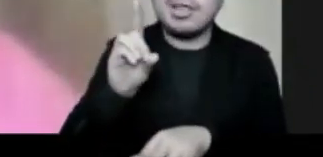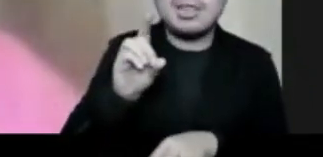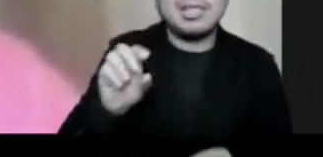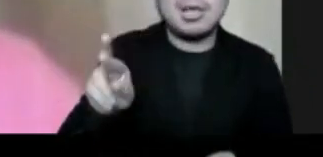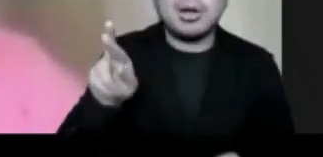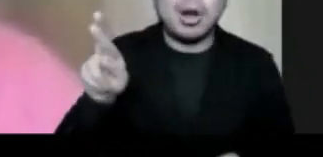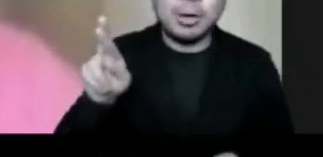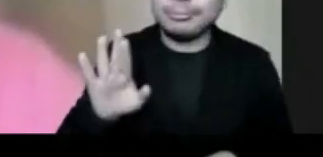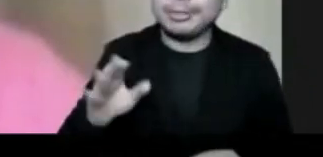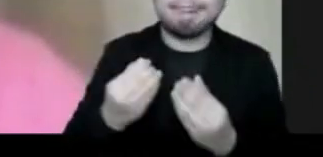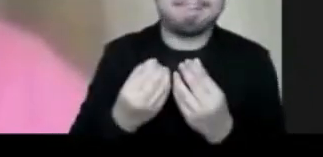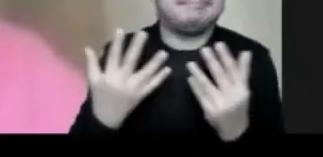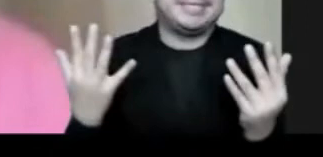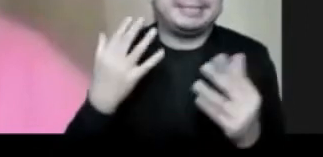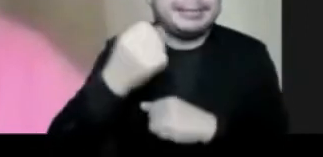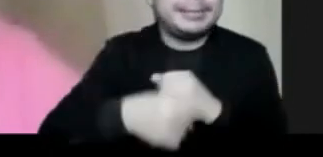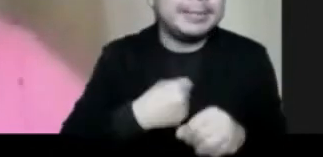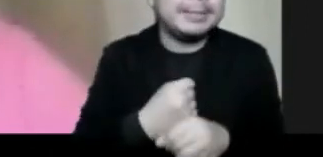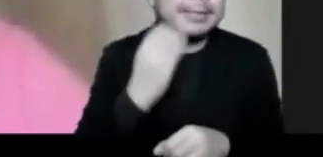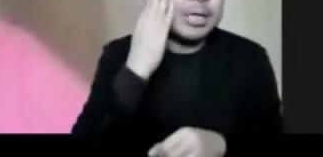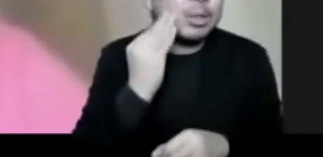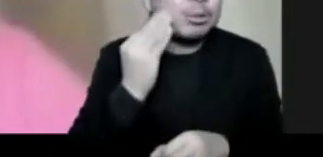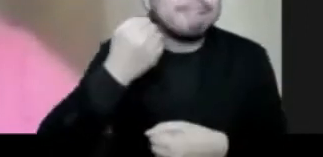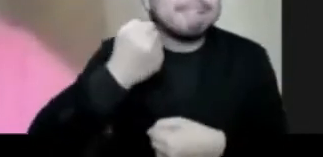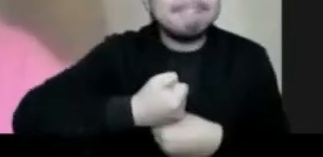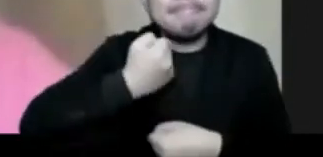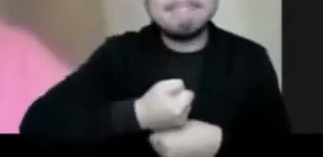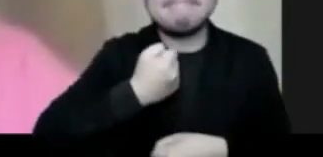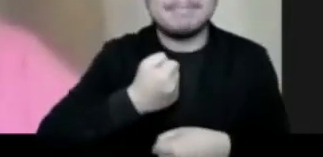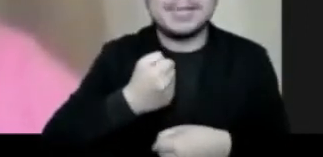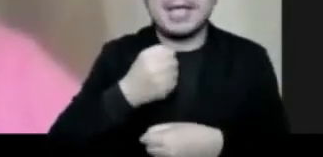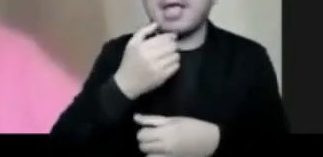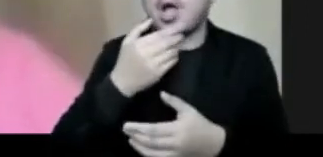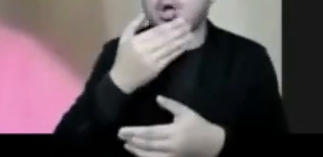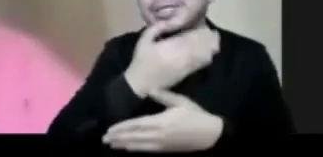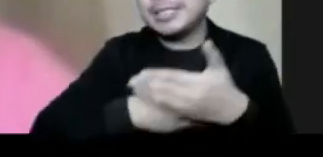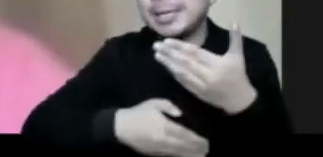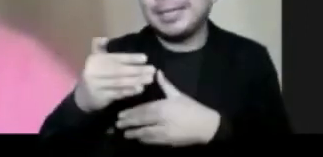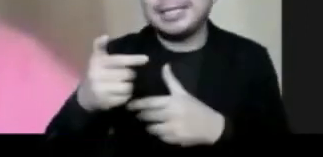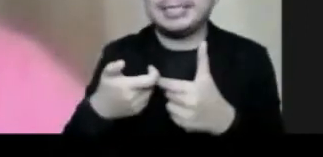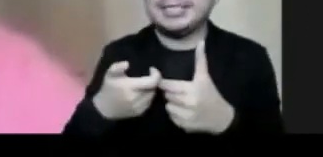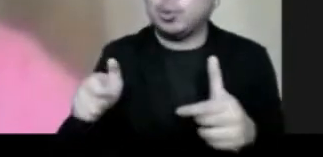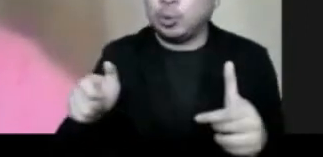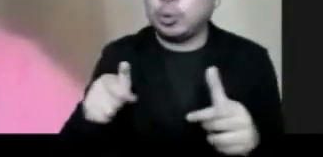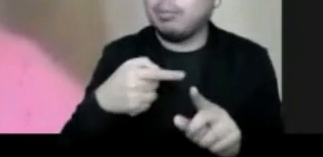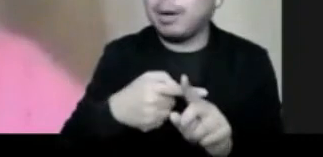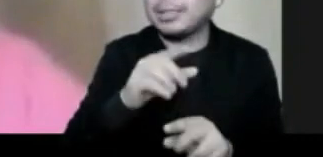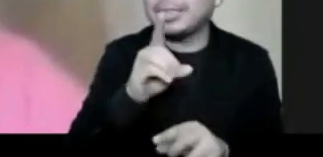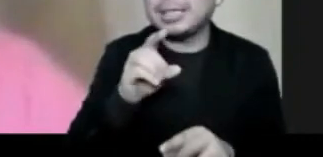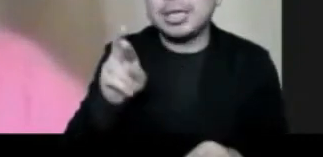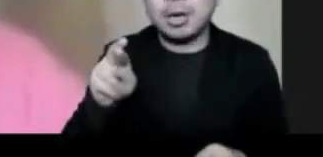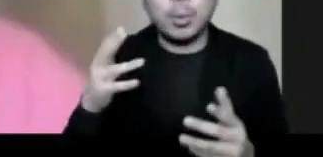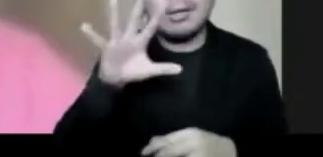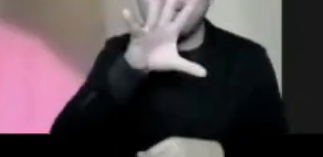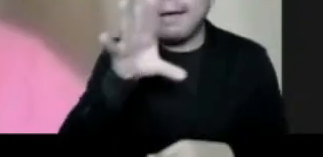of working on disability inclusion in humanitarian and DRR interventions across Africa, Americas, Europe, Asia, and the